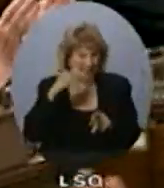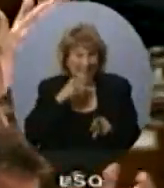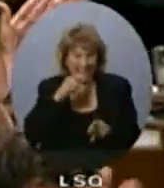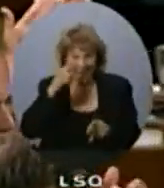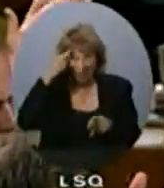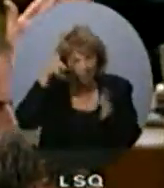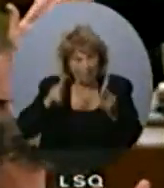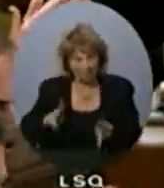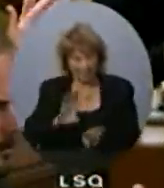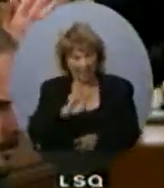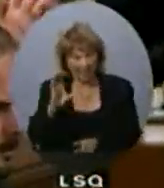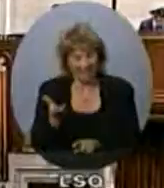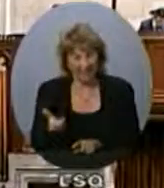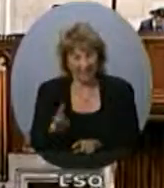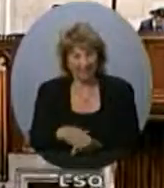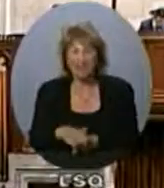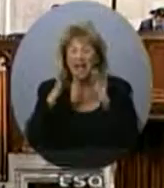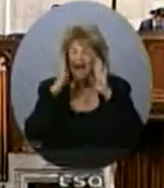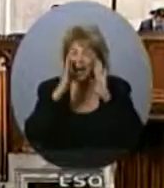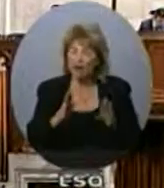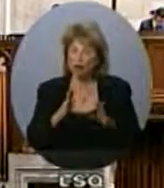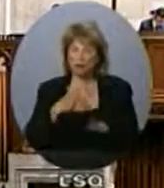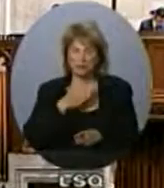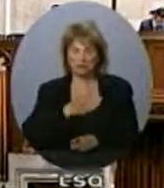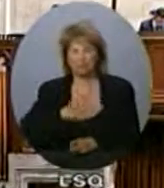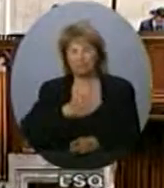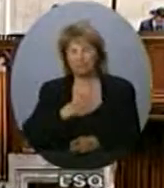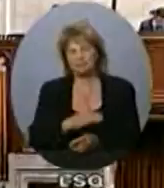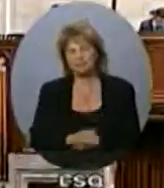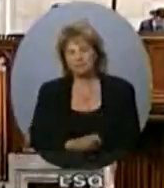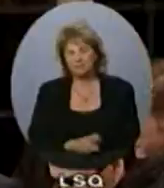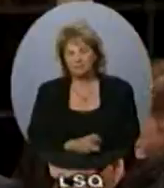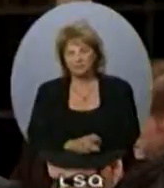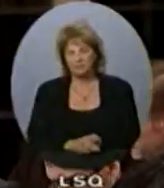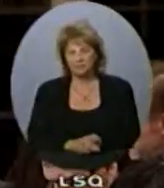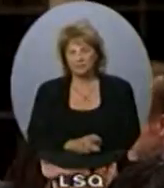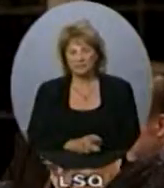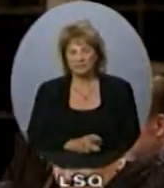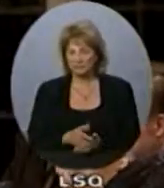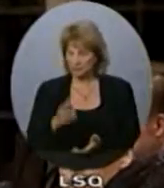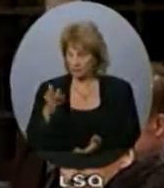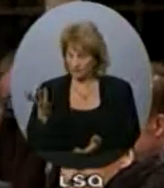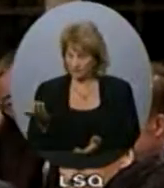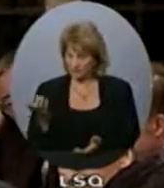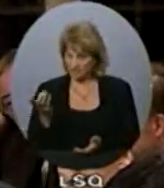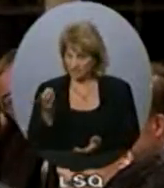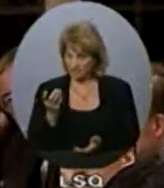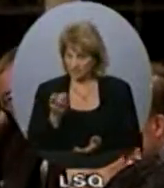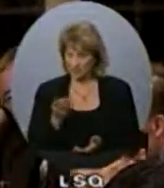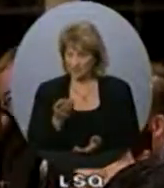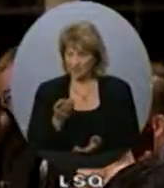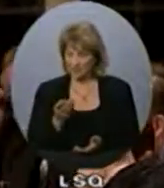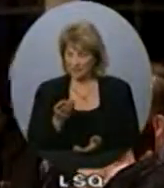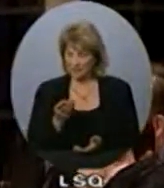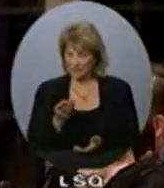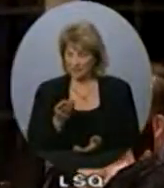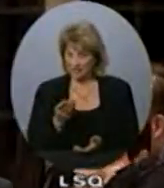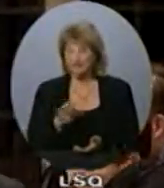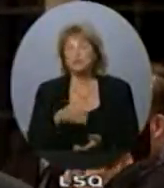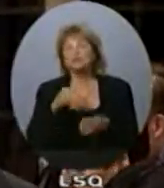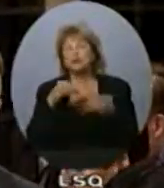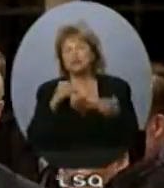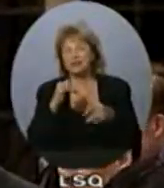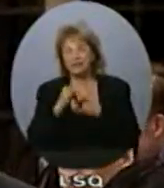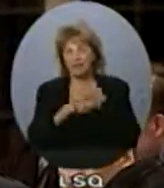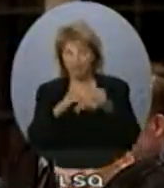Order. Order. The Parliamentary Secretary, the Minister of International Trade. Thank you, Mr. Speaker. There's some chattering across the way, and I